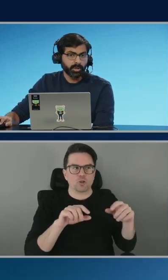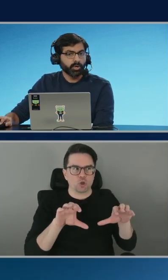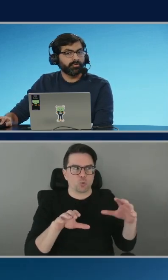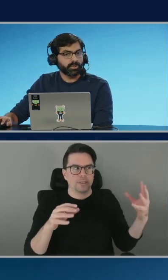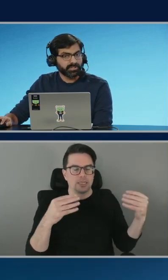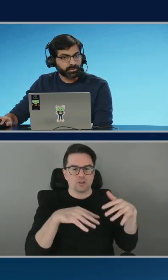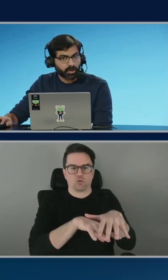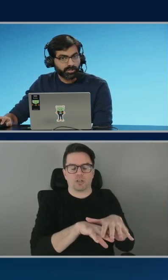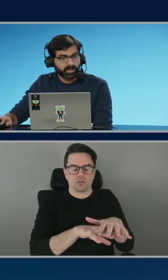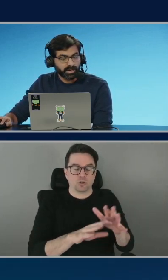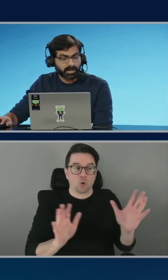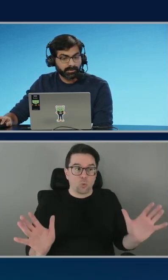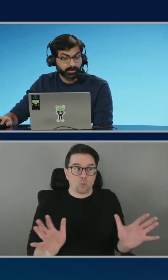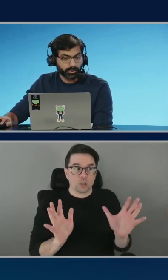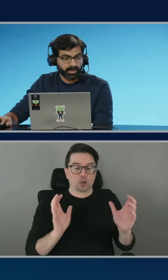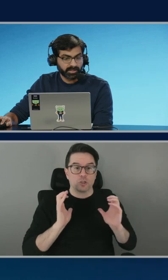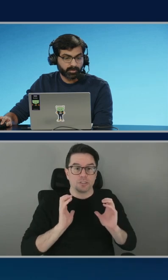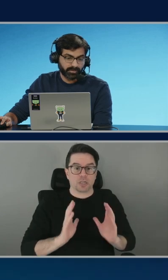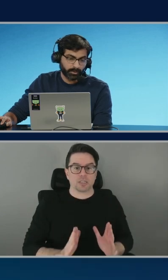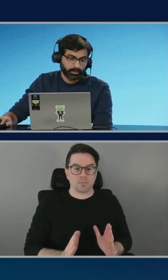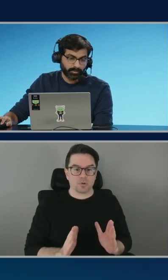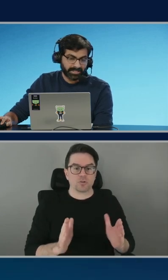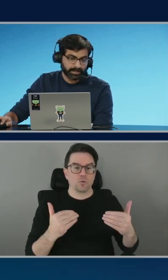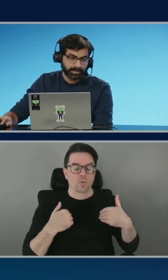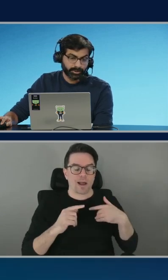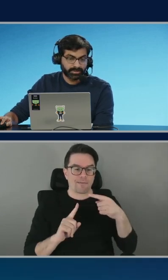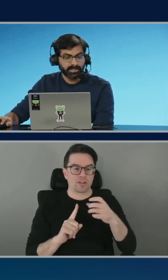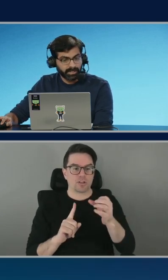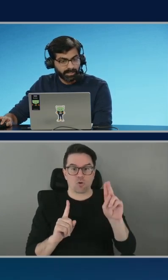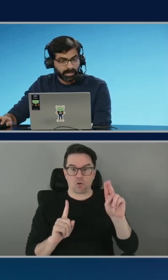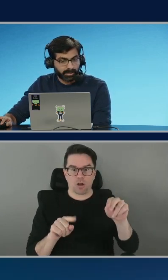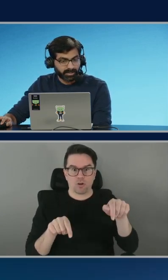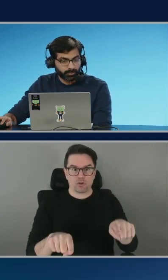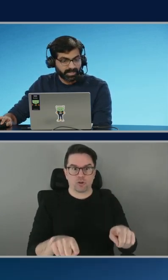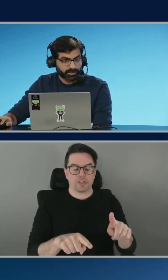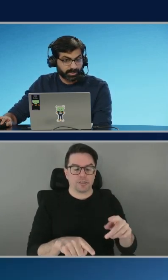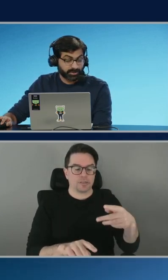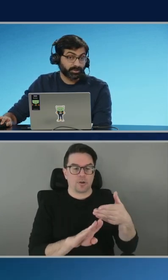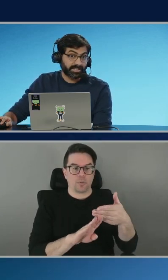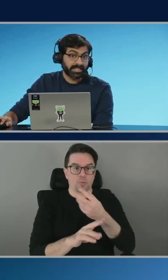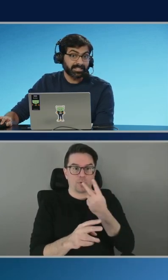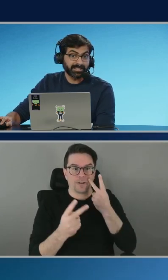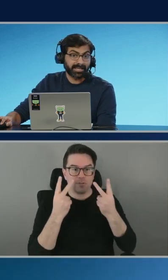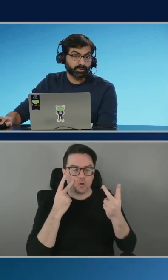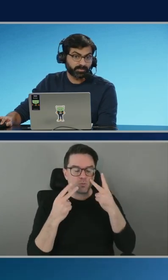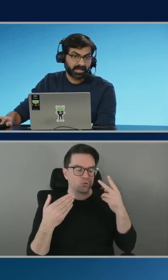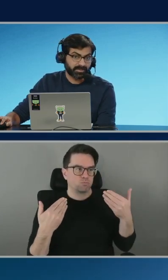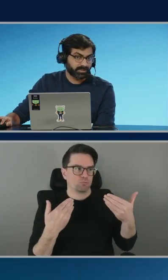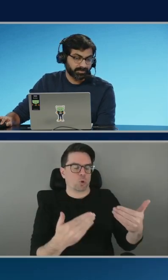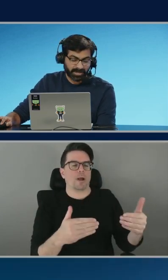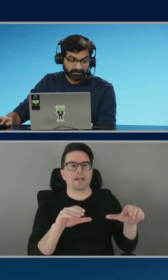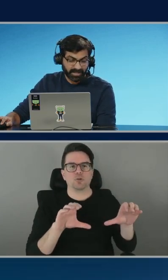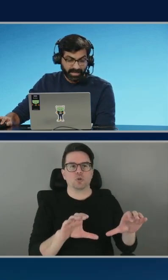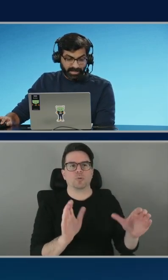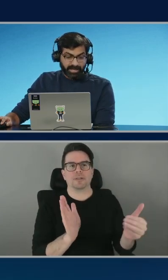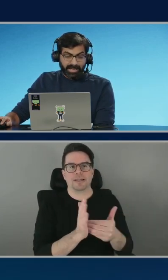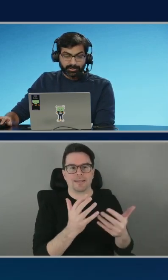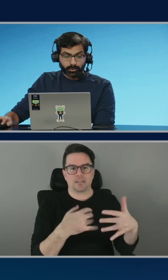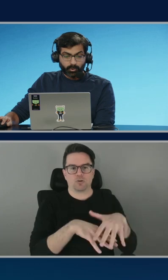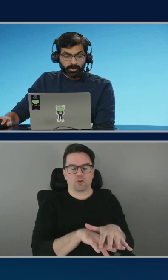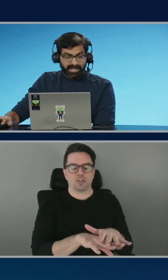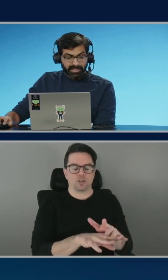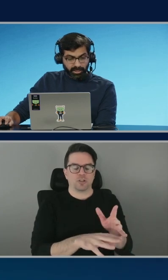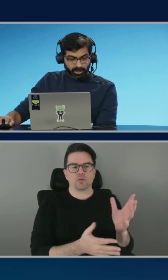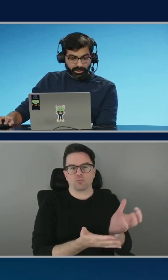customers who've turned this on during the preview to basically just redo the integration so that they can get those benefits, right?